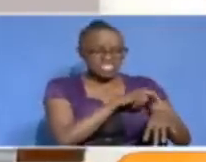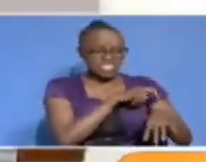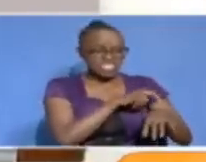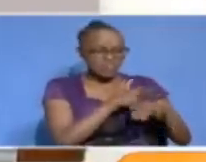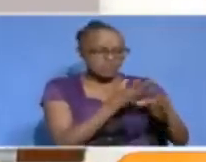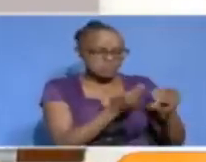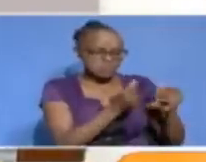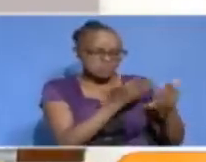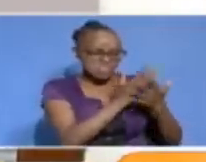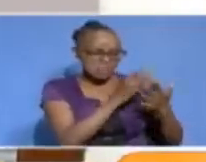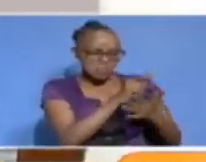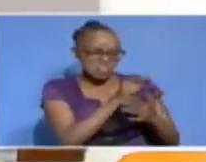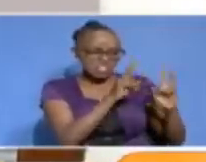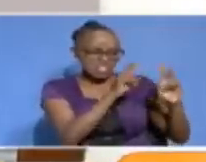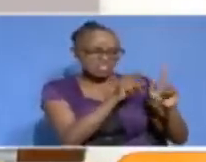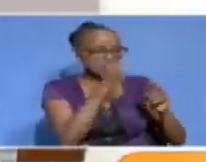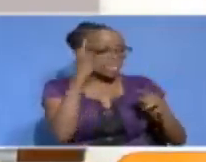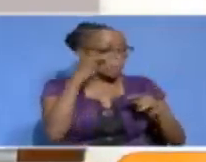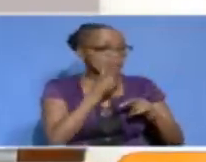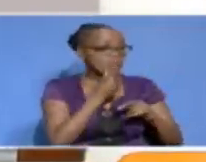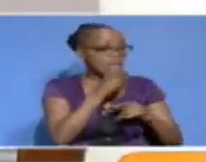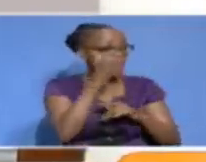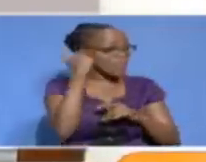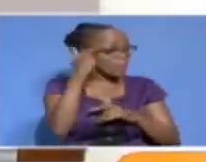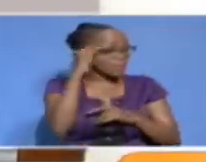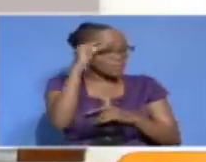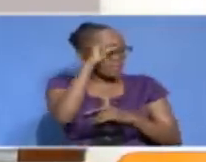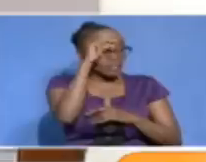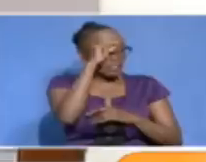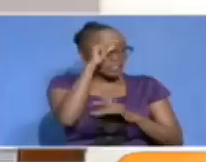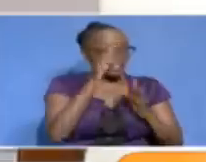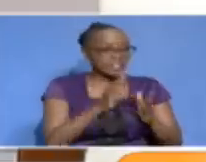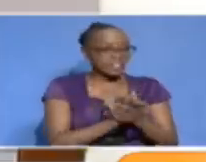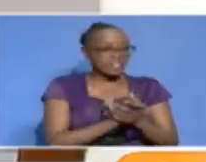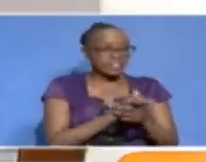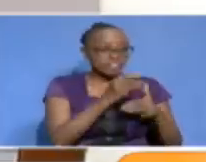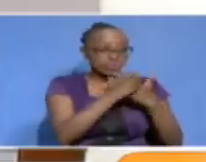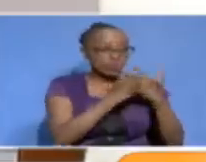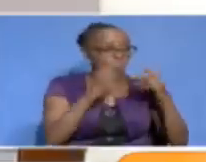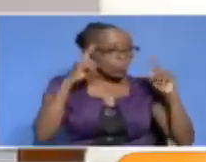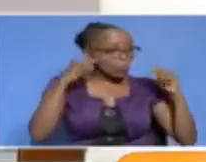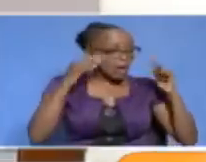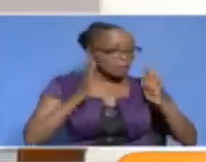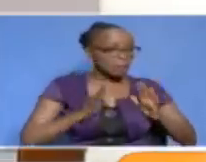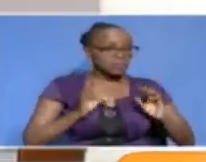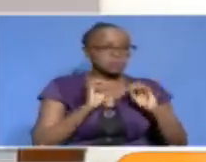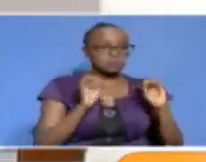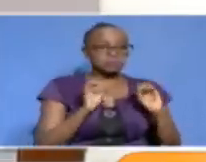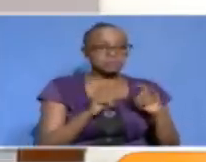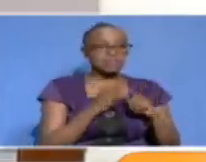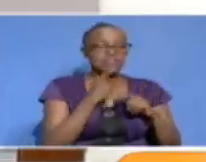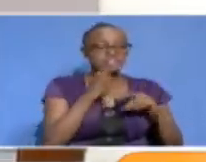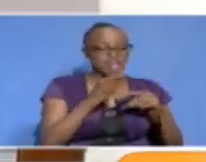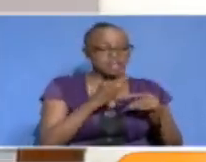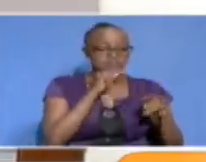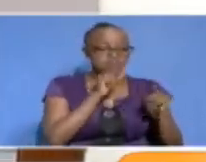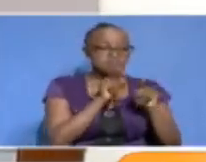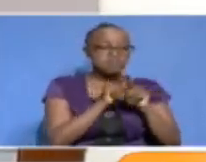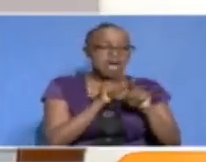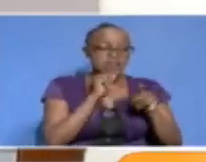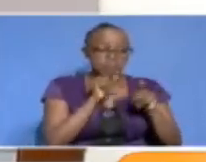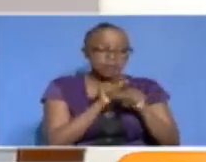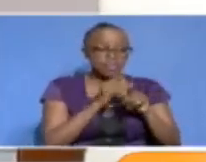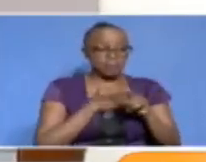I tackle some of these issues. This is a madman. He's another mad governor, this one. Not even Sonko is not a madman. And I want to tell my brother Waititu